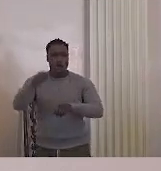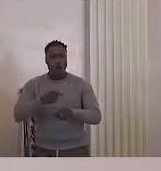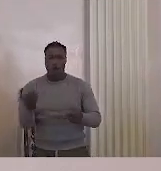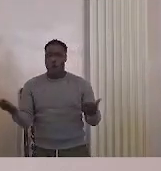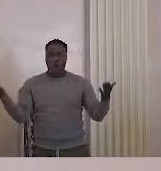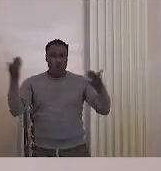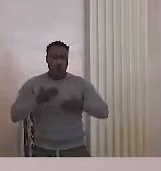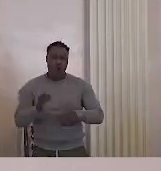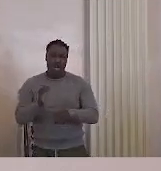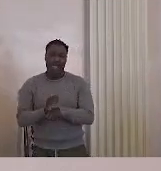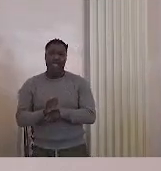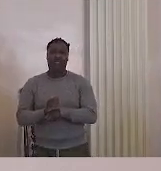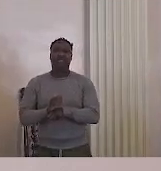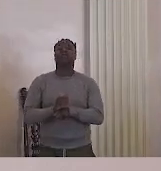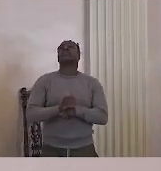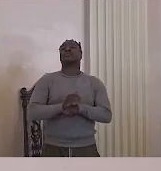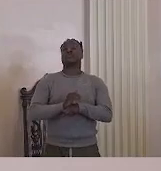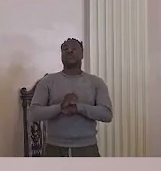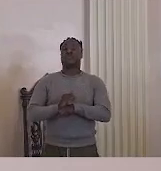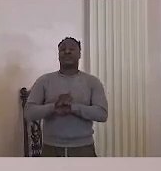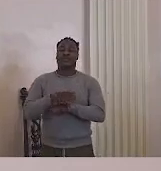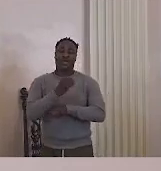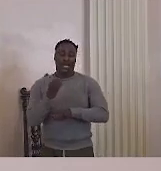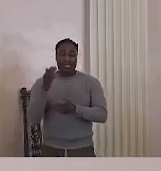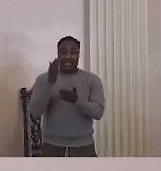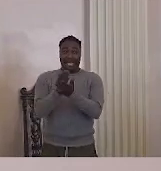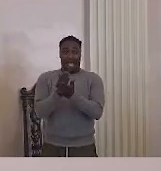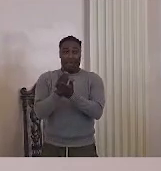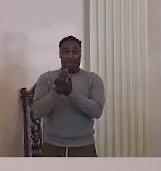night and perch at dawn.